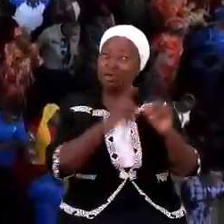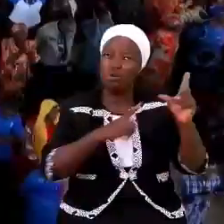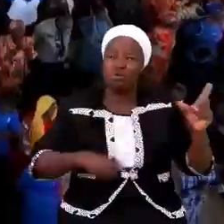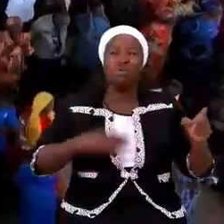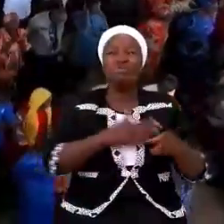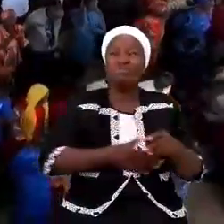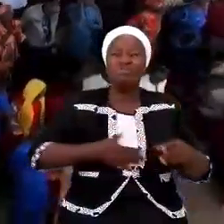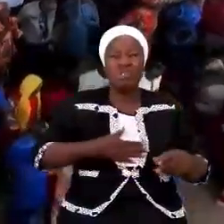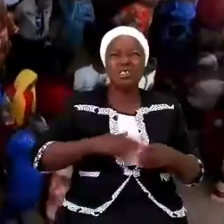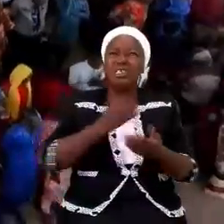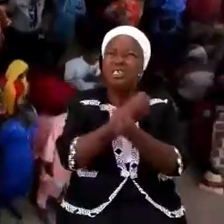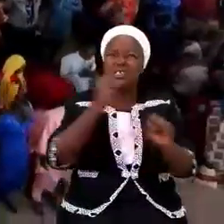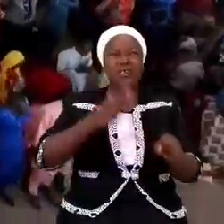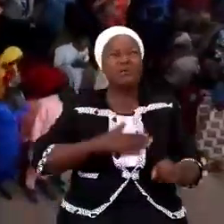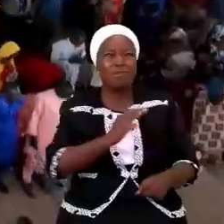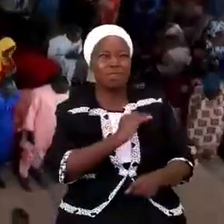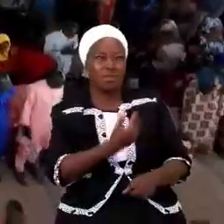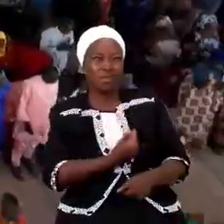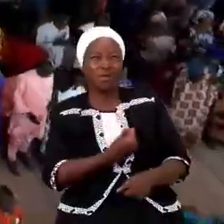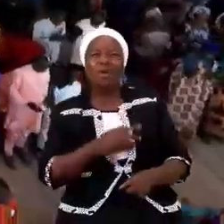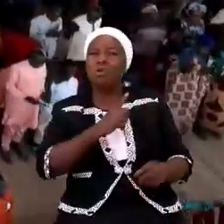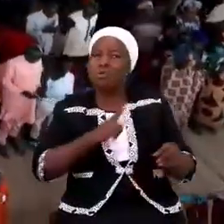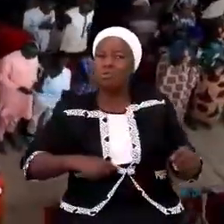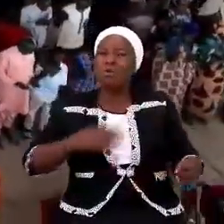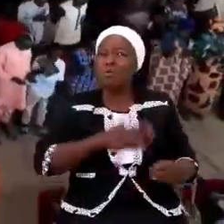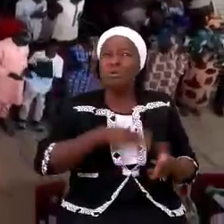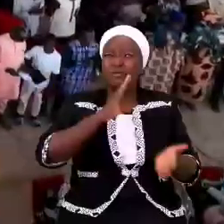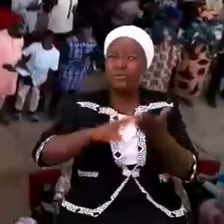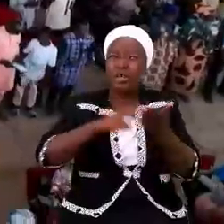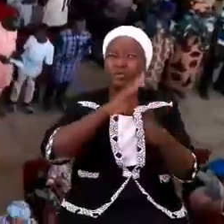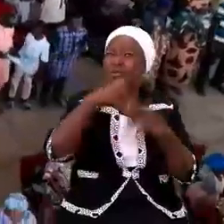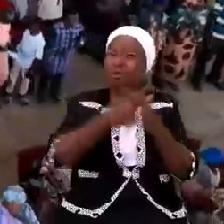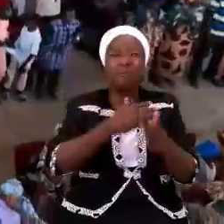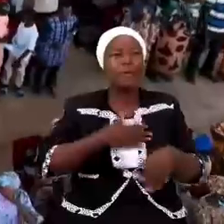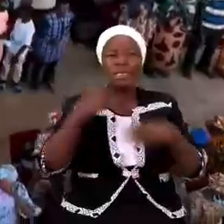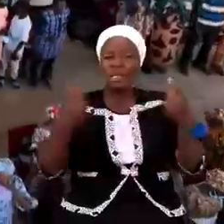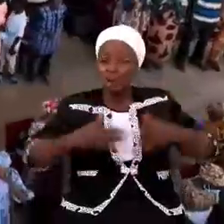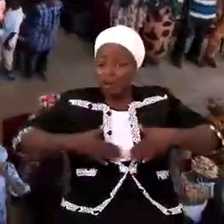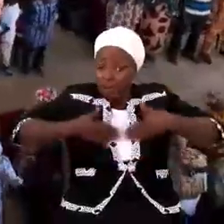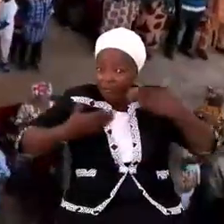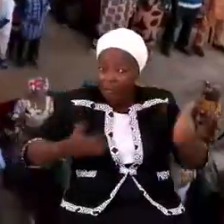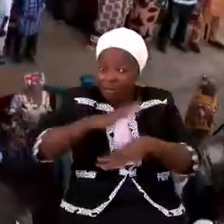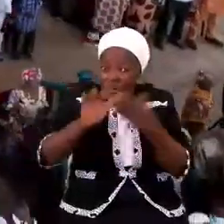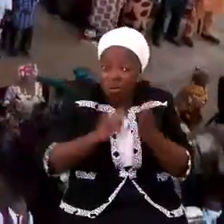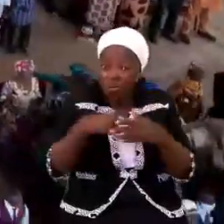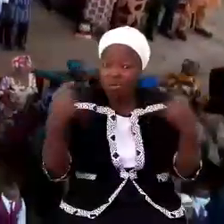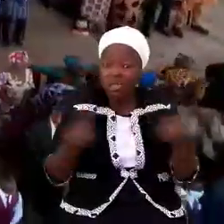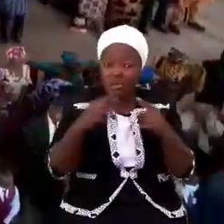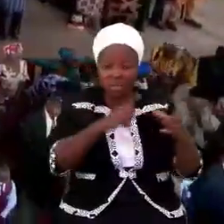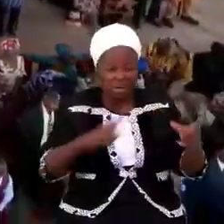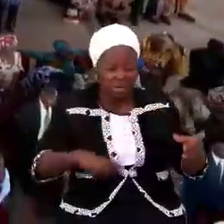Free from sin. If you are not sanctified, call upon the Lord and say, Lord, here I am. Sanctify me. Purify